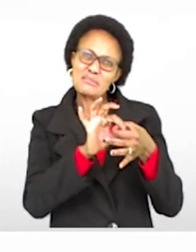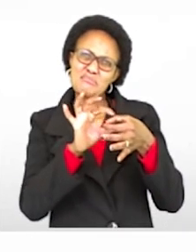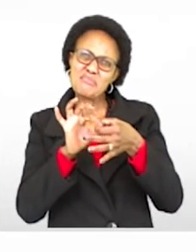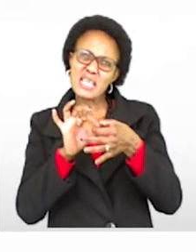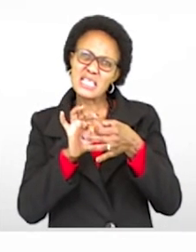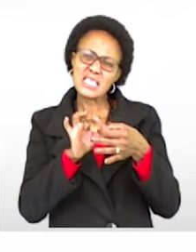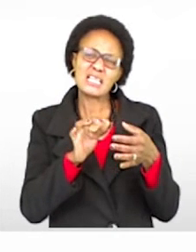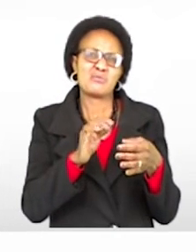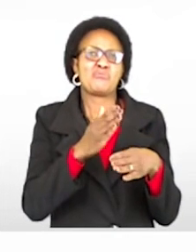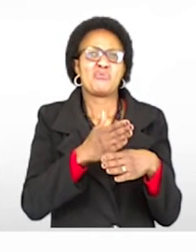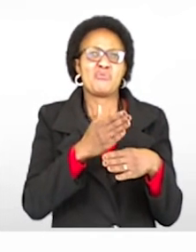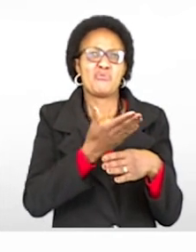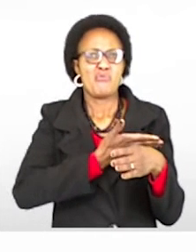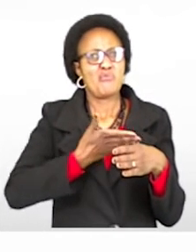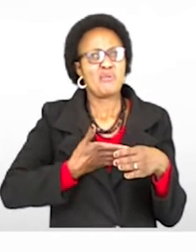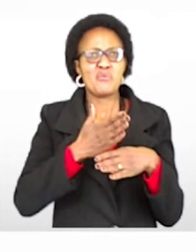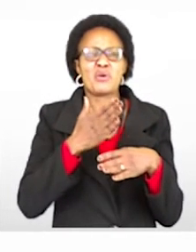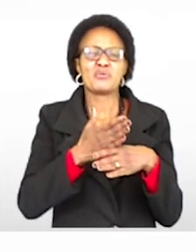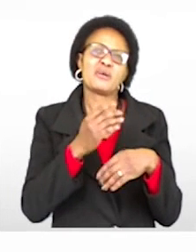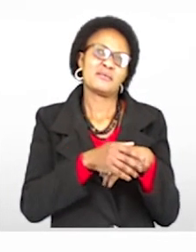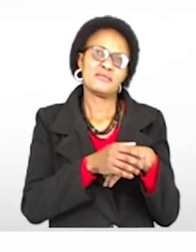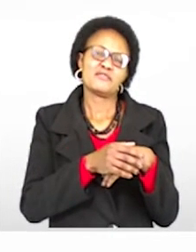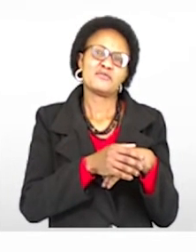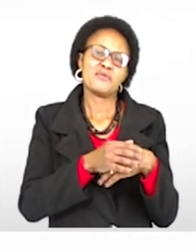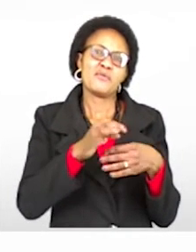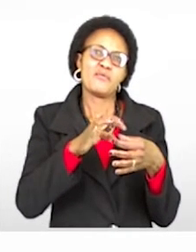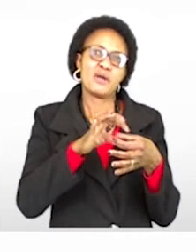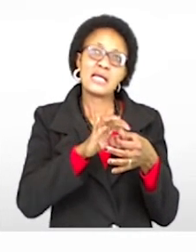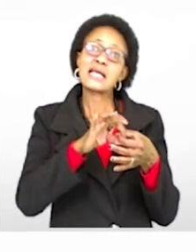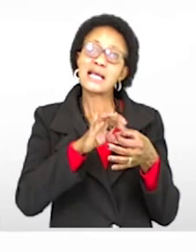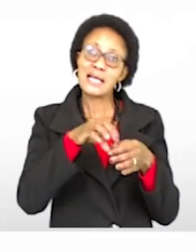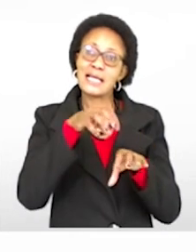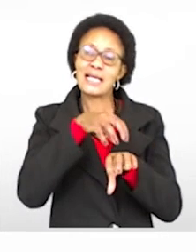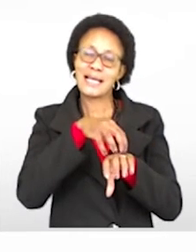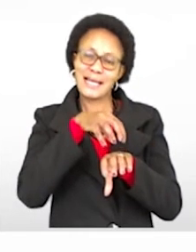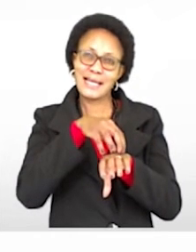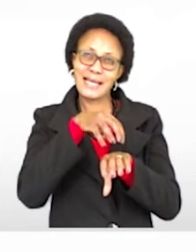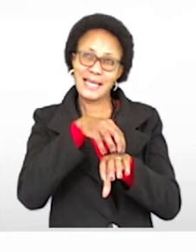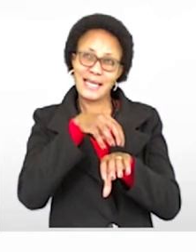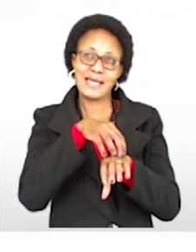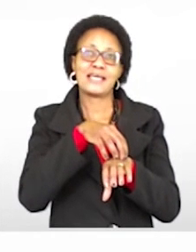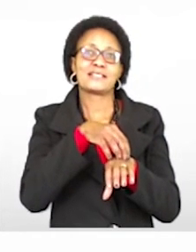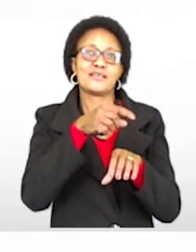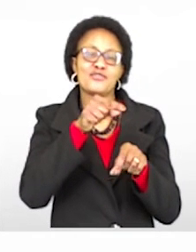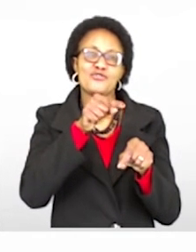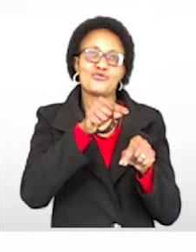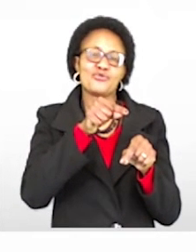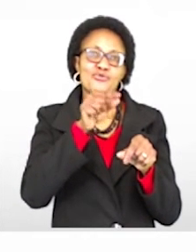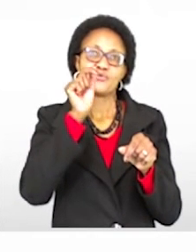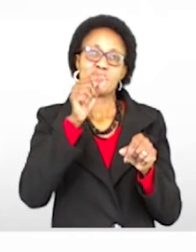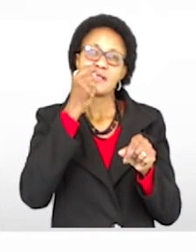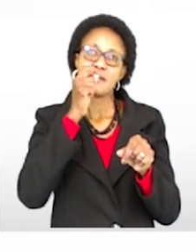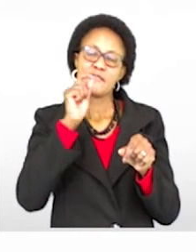what? Well done, my children. It is the cake and the pies. I'd like you to please take your color